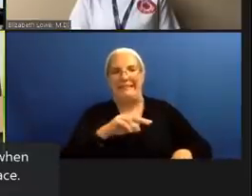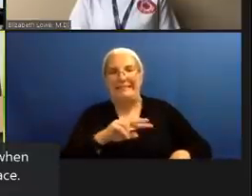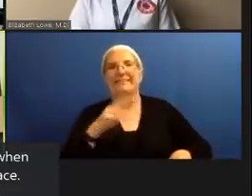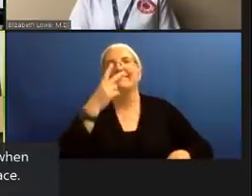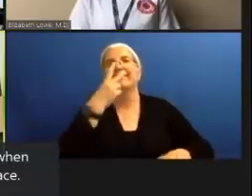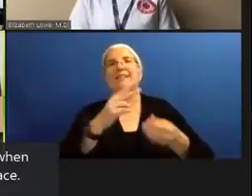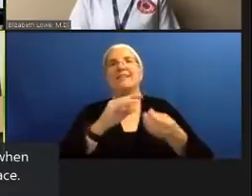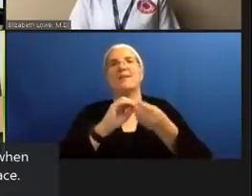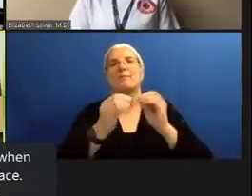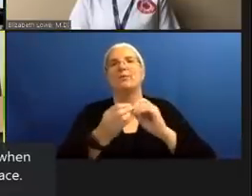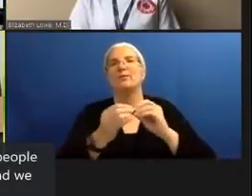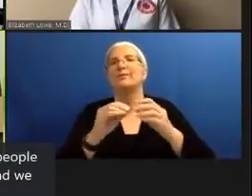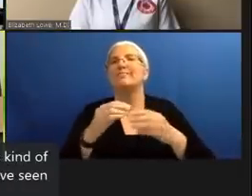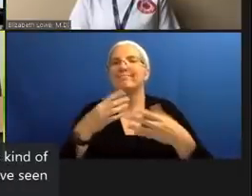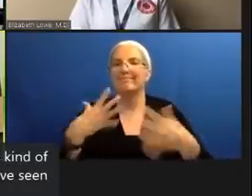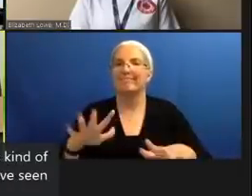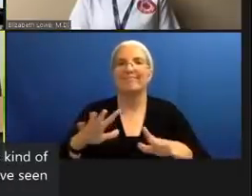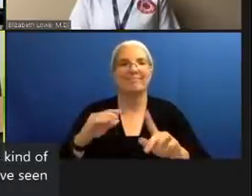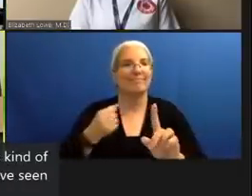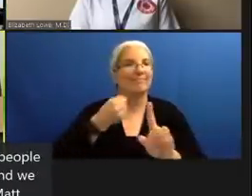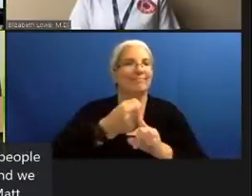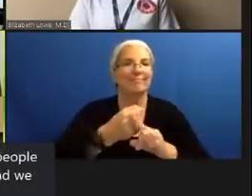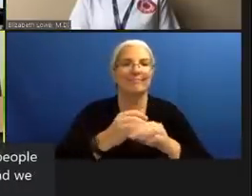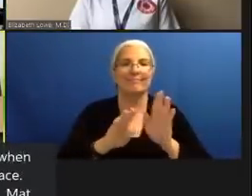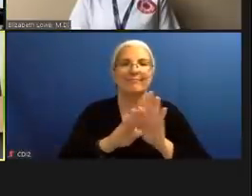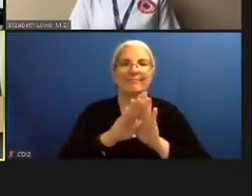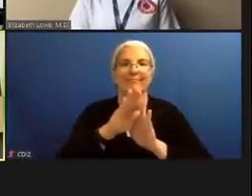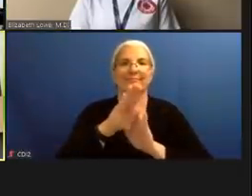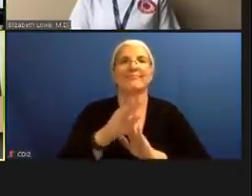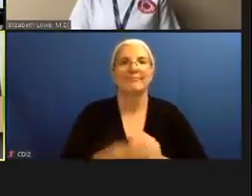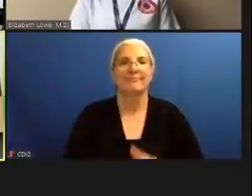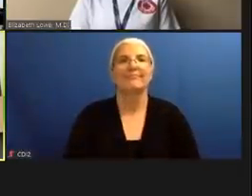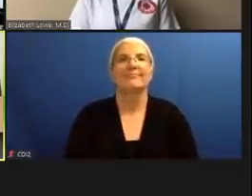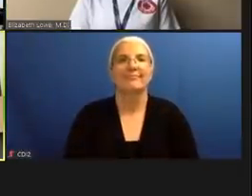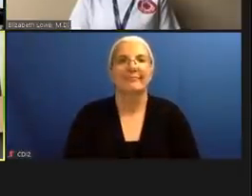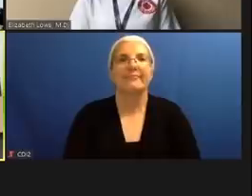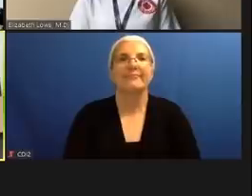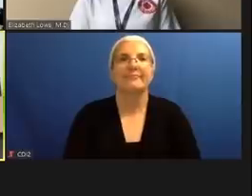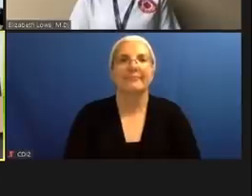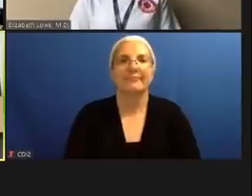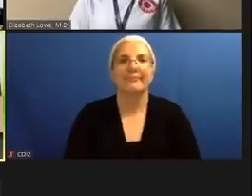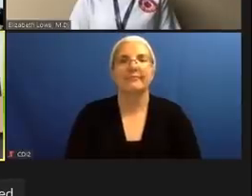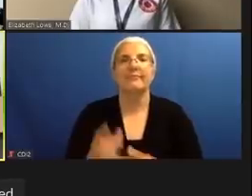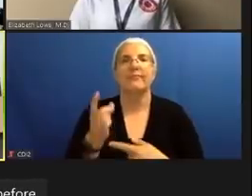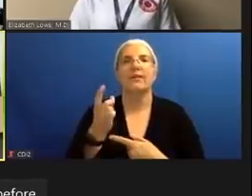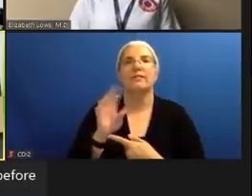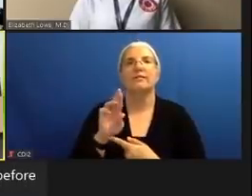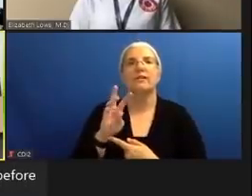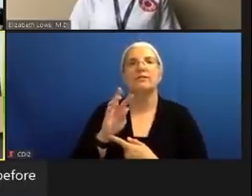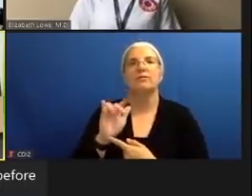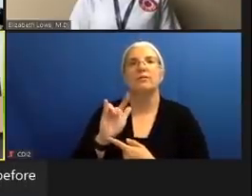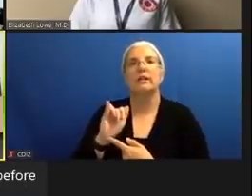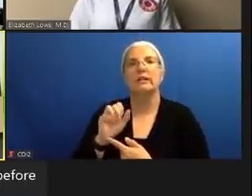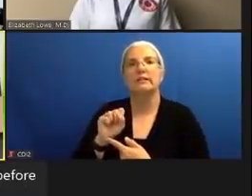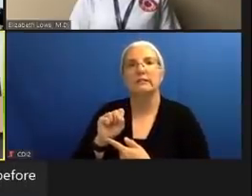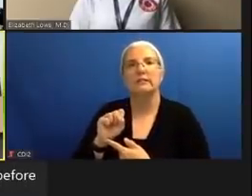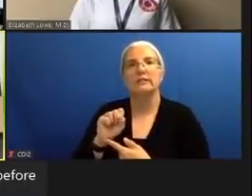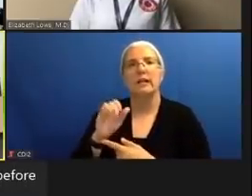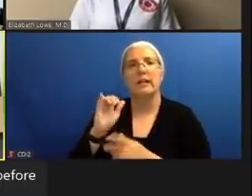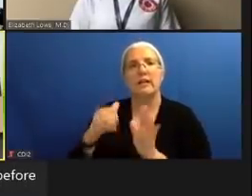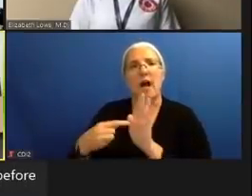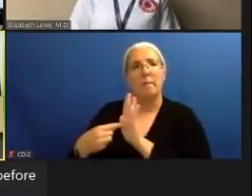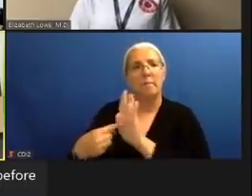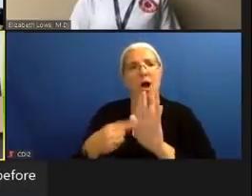Yeah, and so I mean, the modeling that I've shared before, I think that was alluded to, did forecast surges